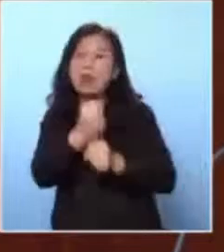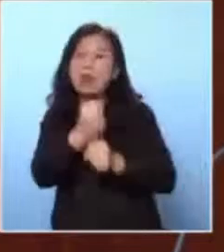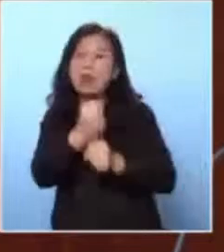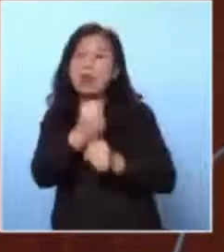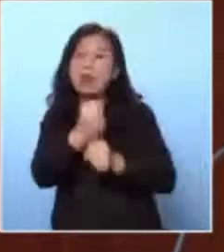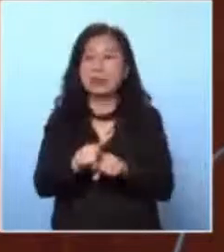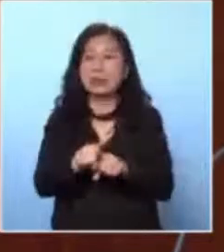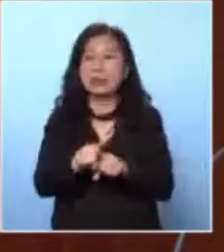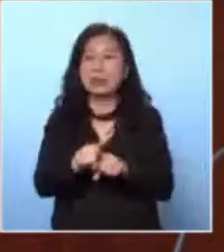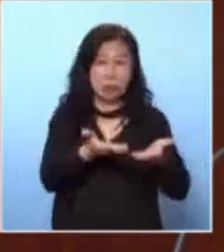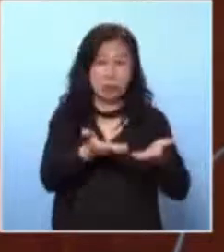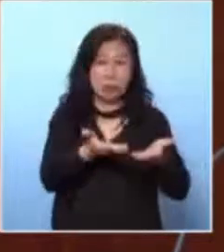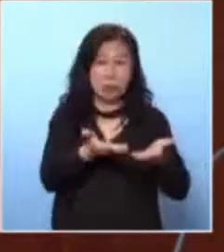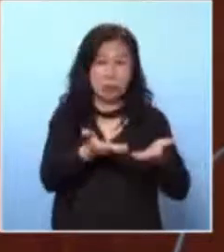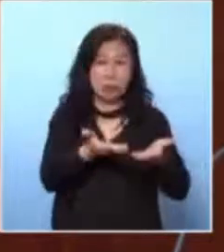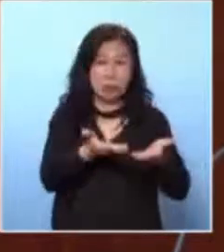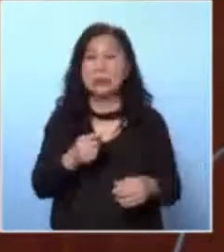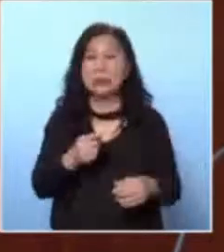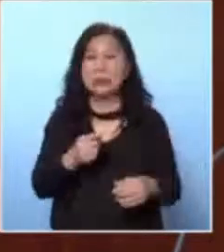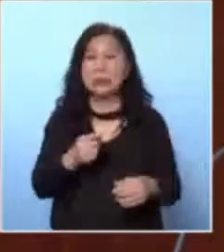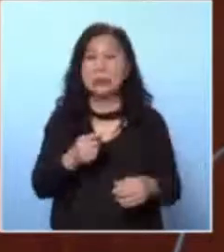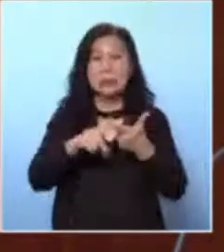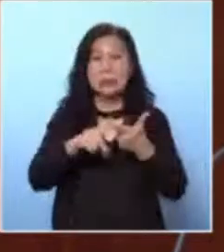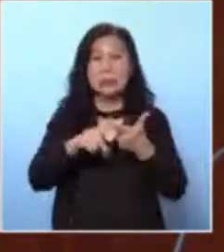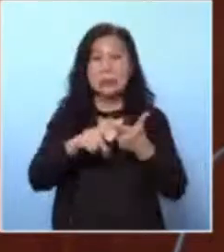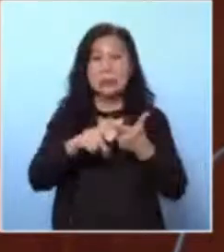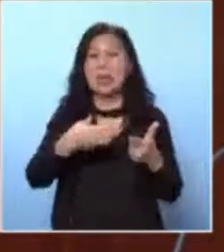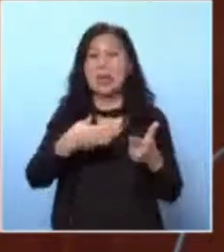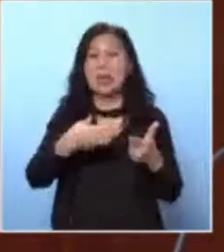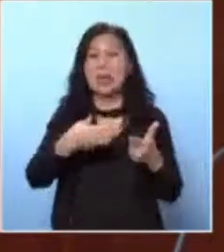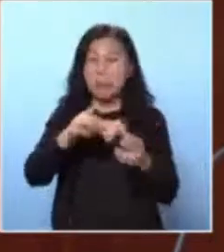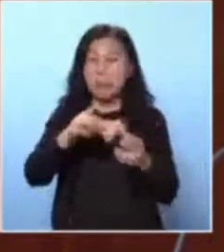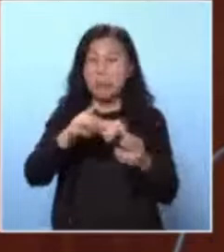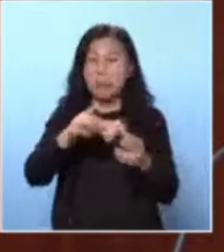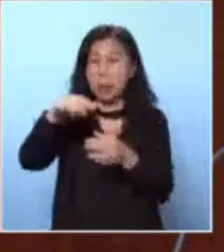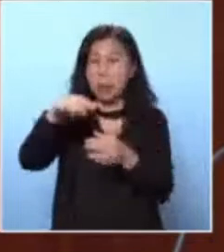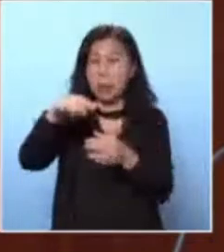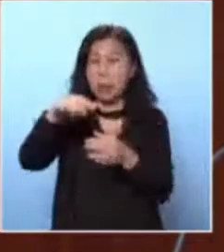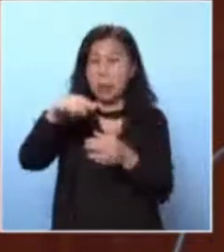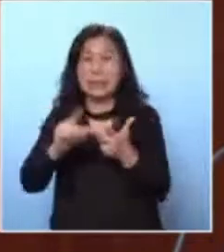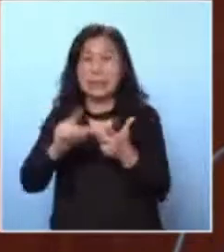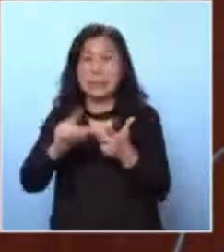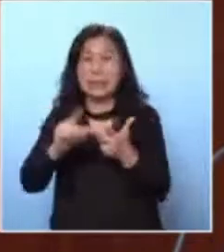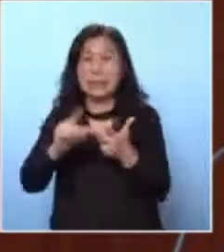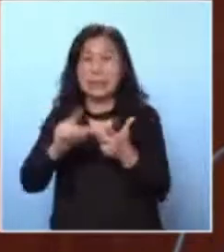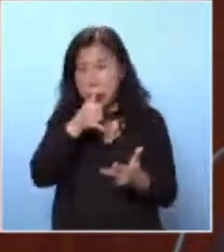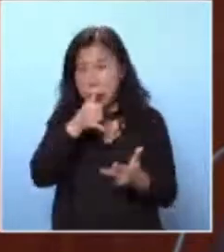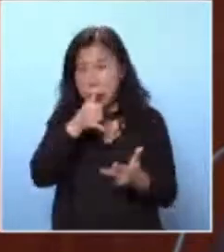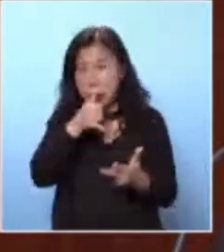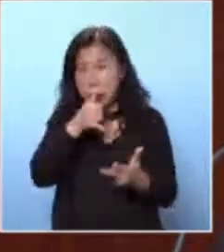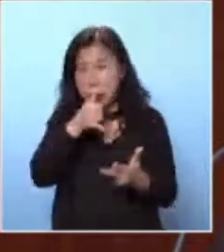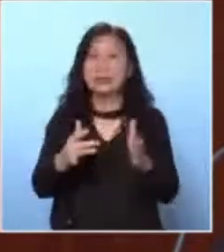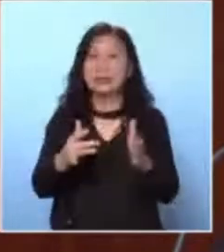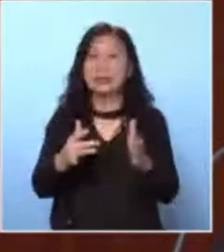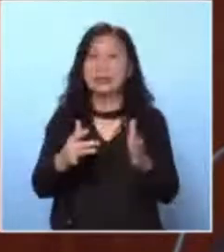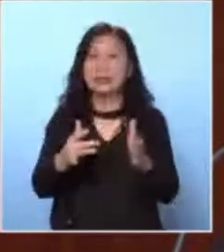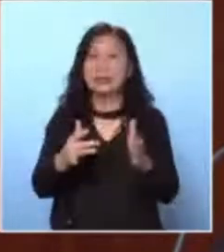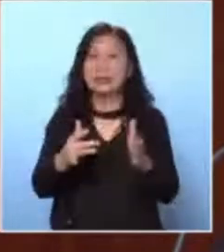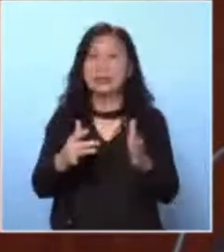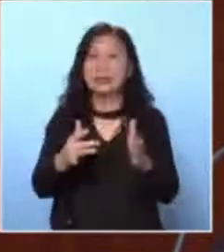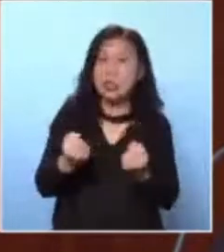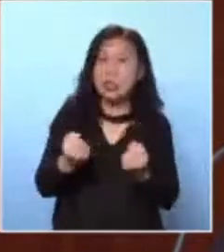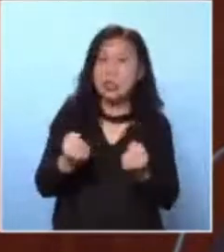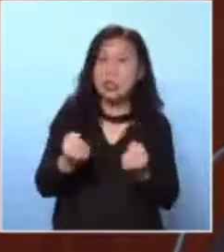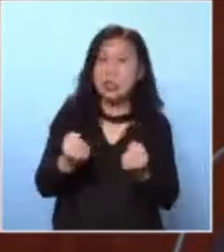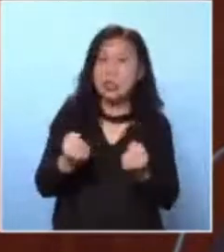products. We will introduce a bill next year to establish a common legislative framework applicable to different products and make relevant